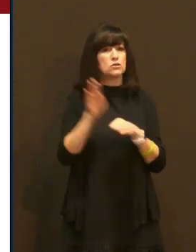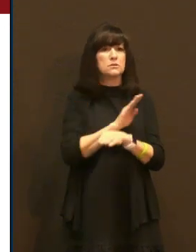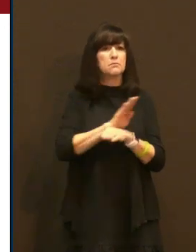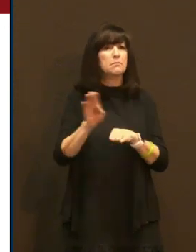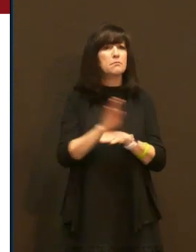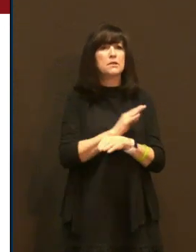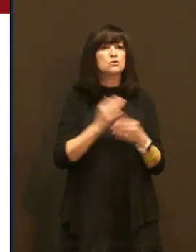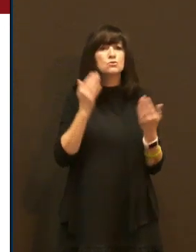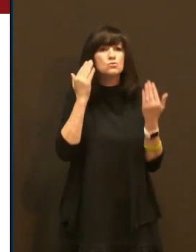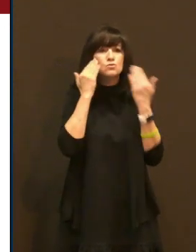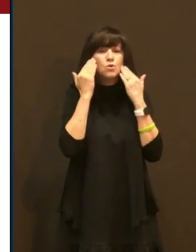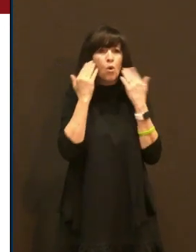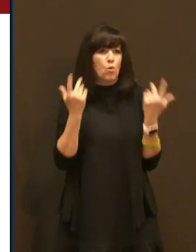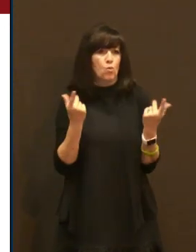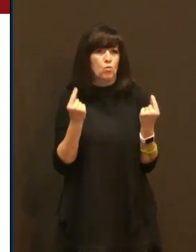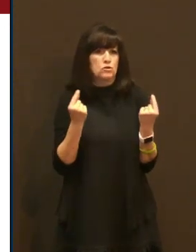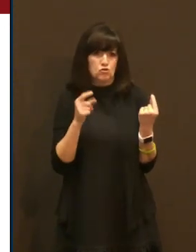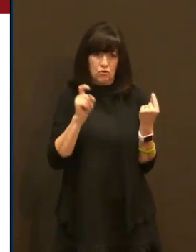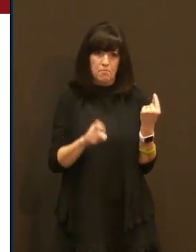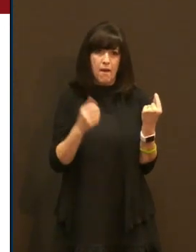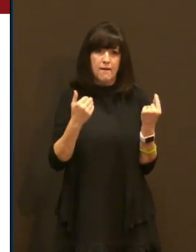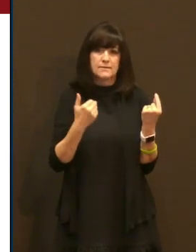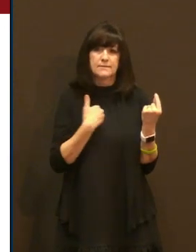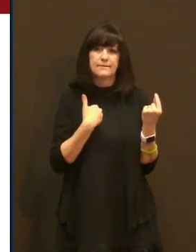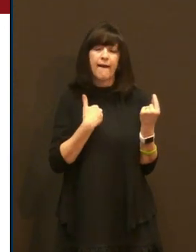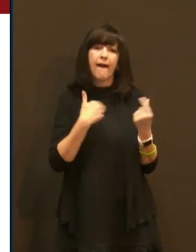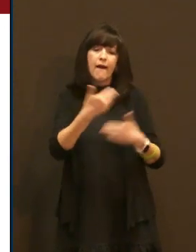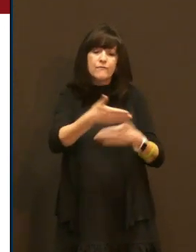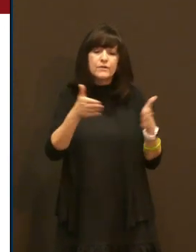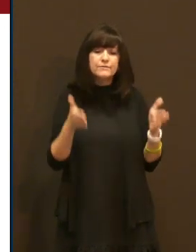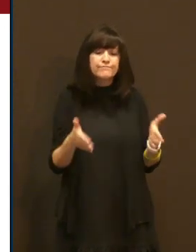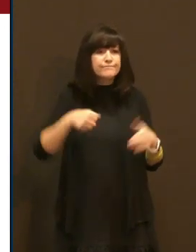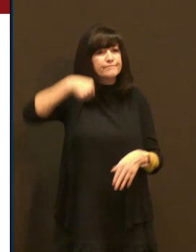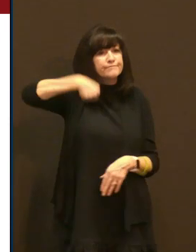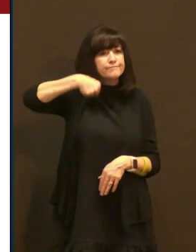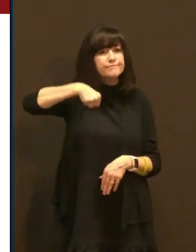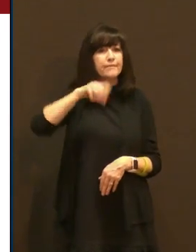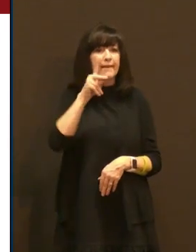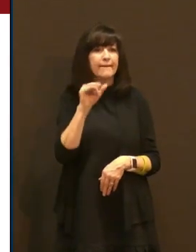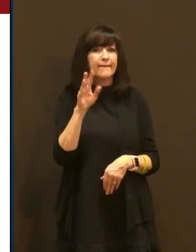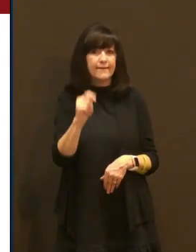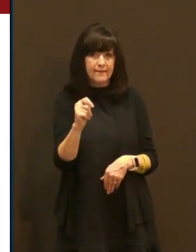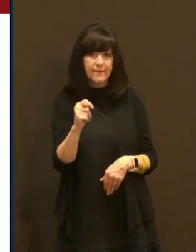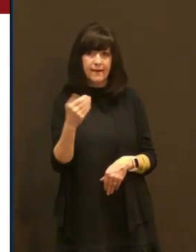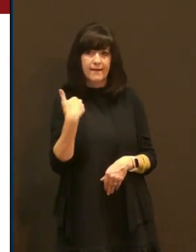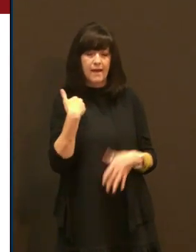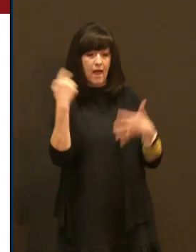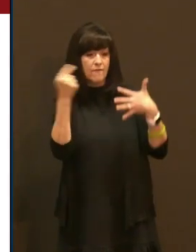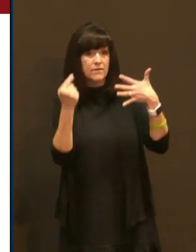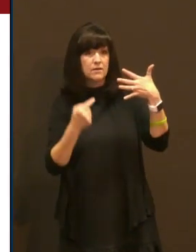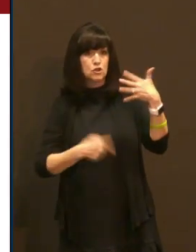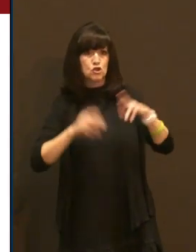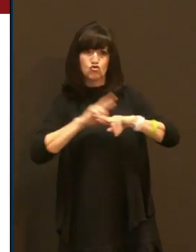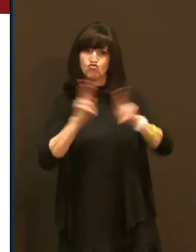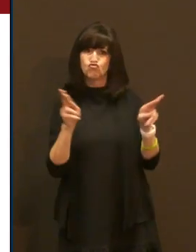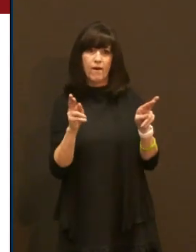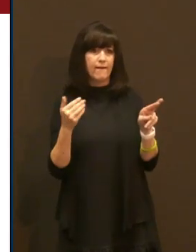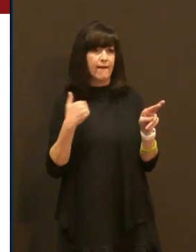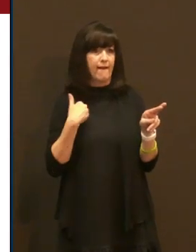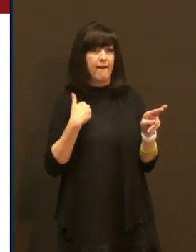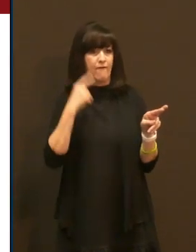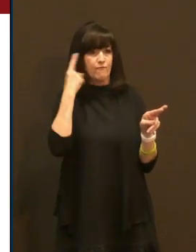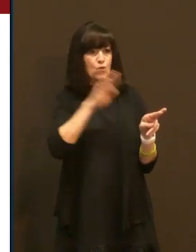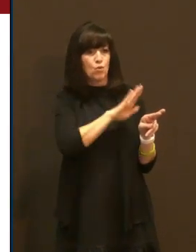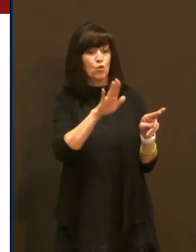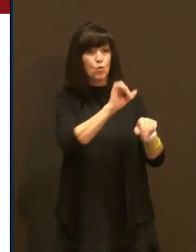in the next few days, with phase 1 starting a week from yesterday, and people looking at like the phases that